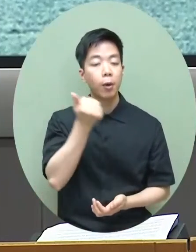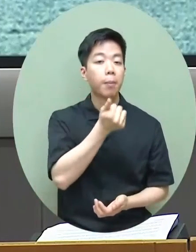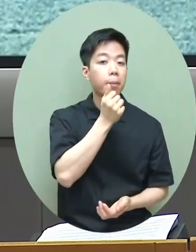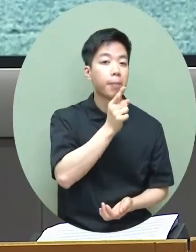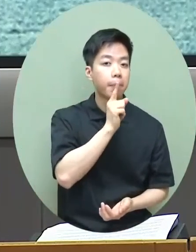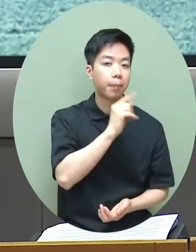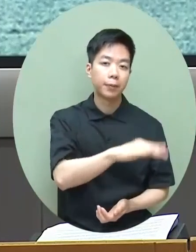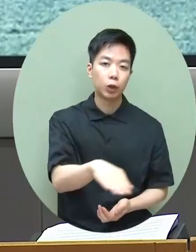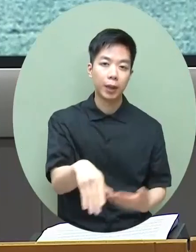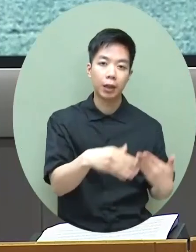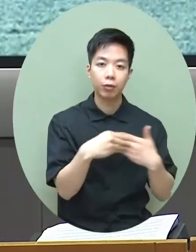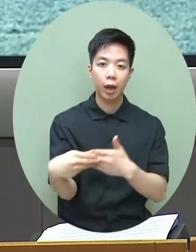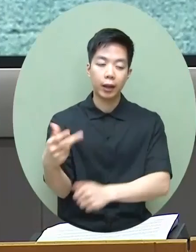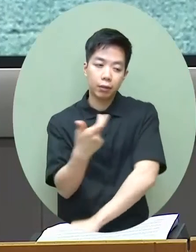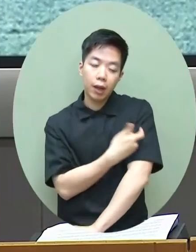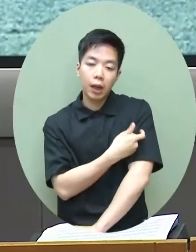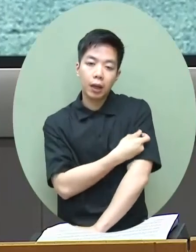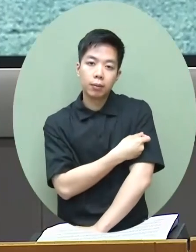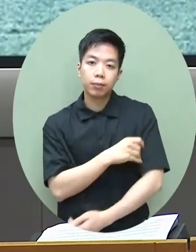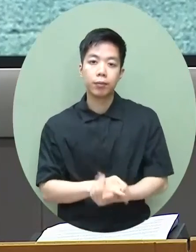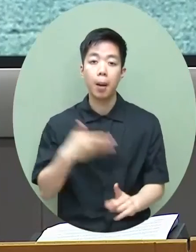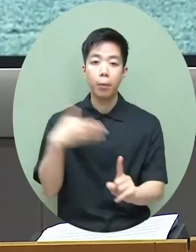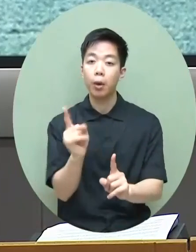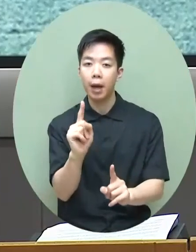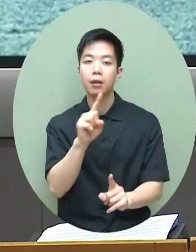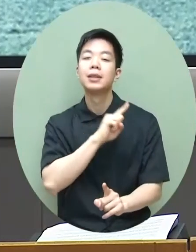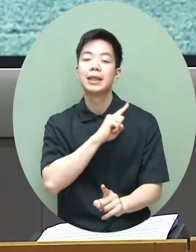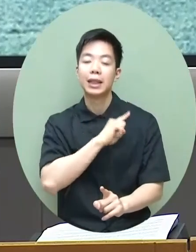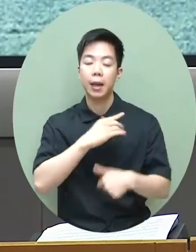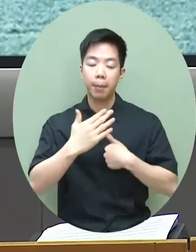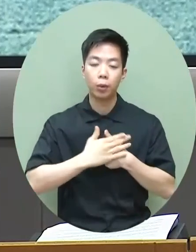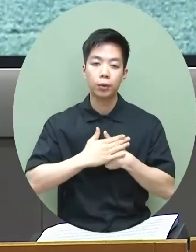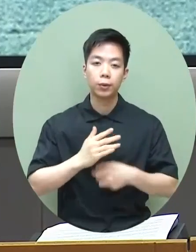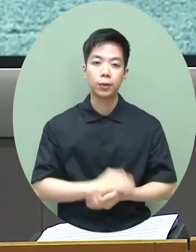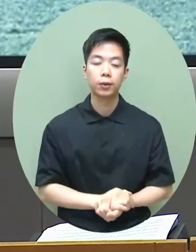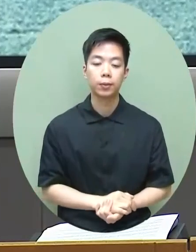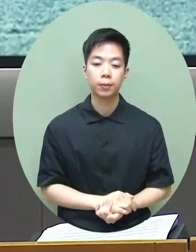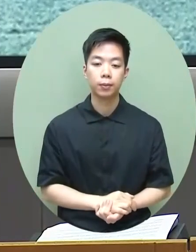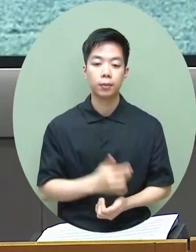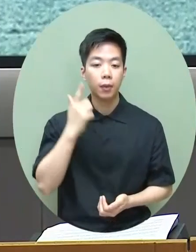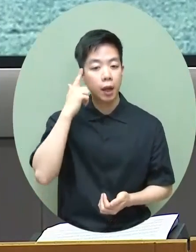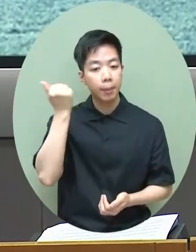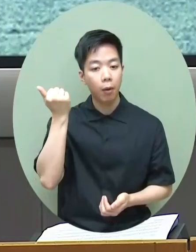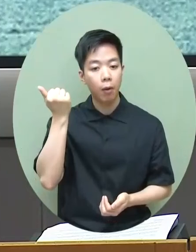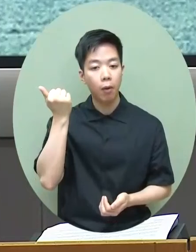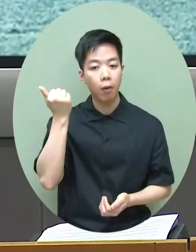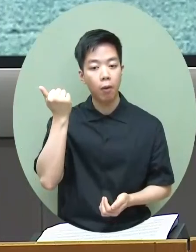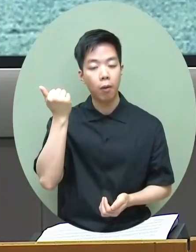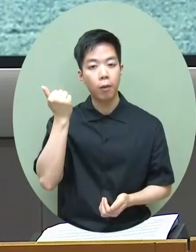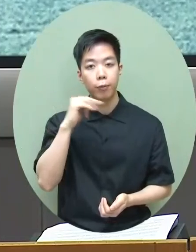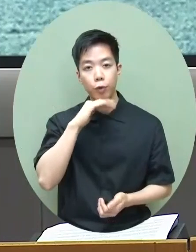different organs of the children if he's infected. That is why we appeal to parents